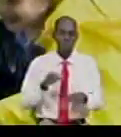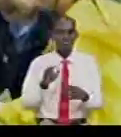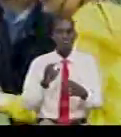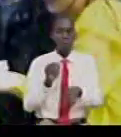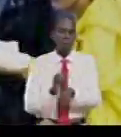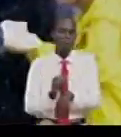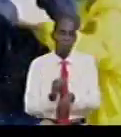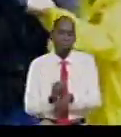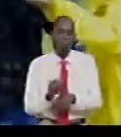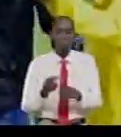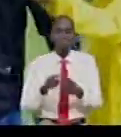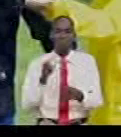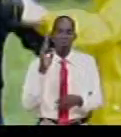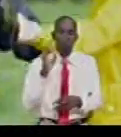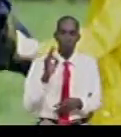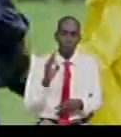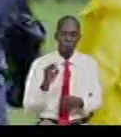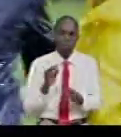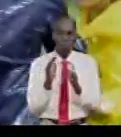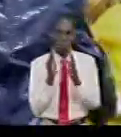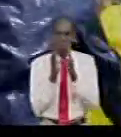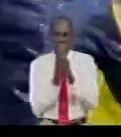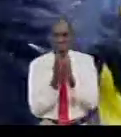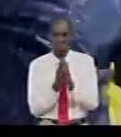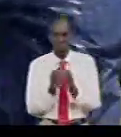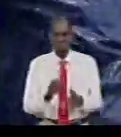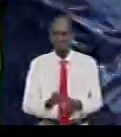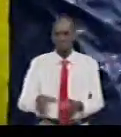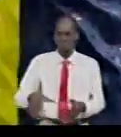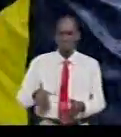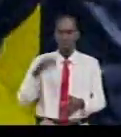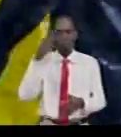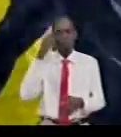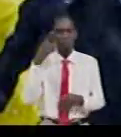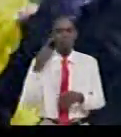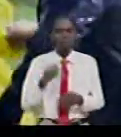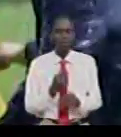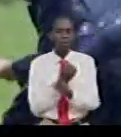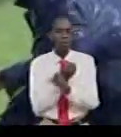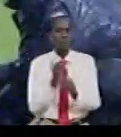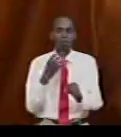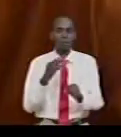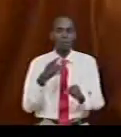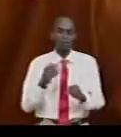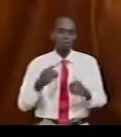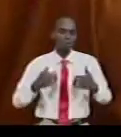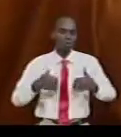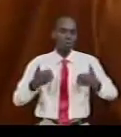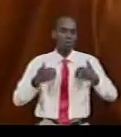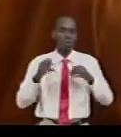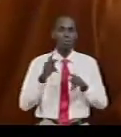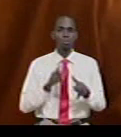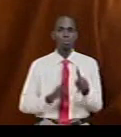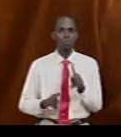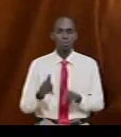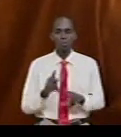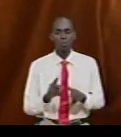or plan or pray for the salvation of the younger people.